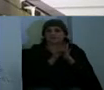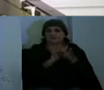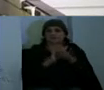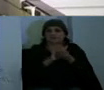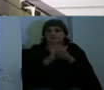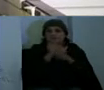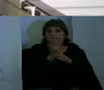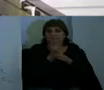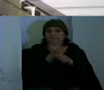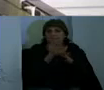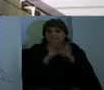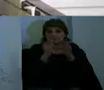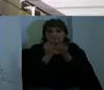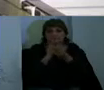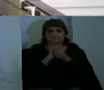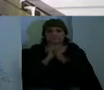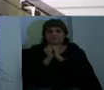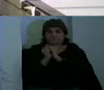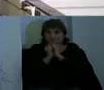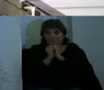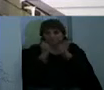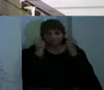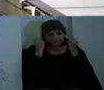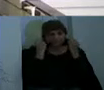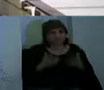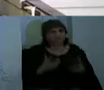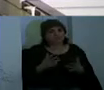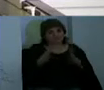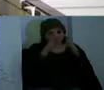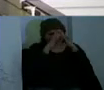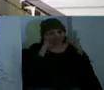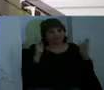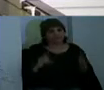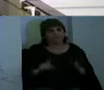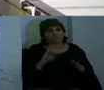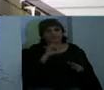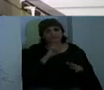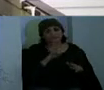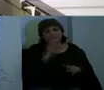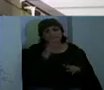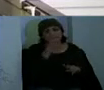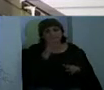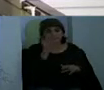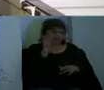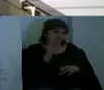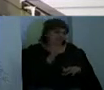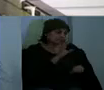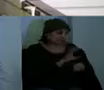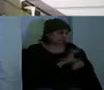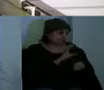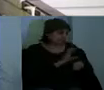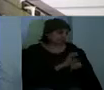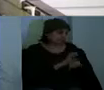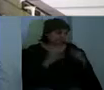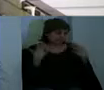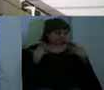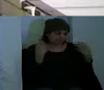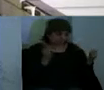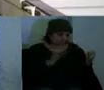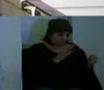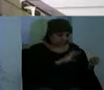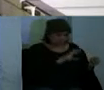family together. In many houses, it's the mother. I've seen churches whose strength and